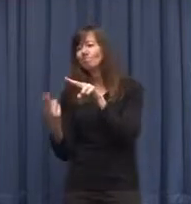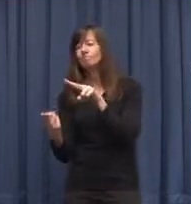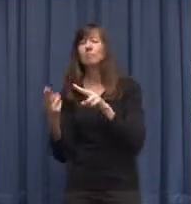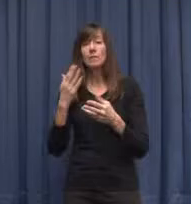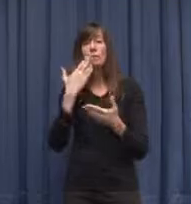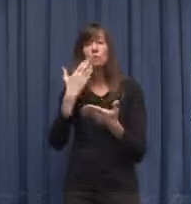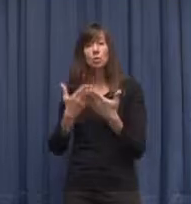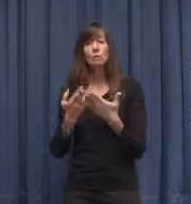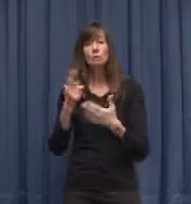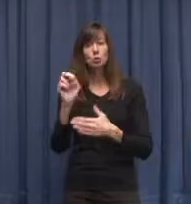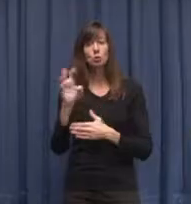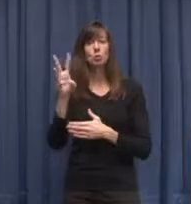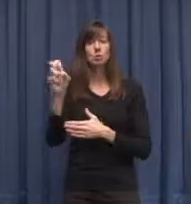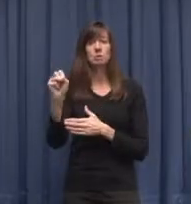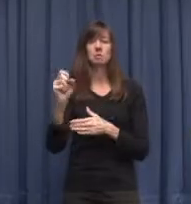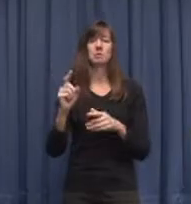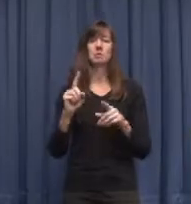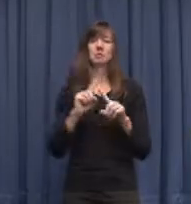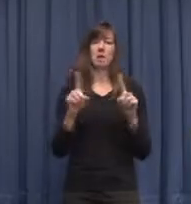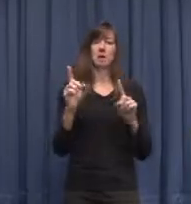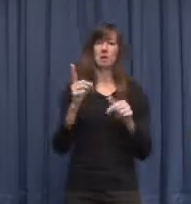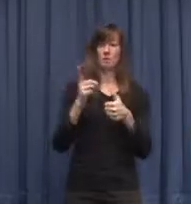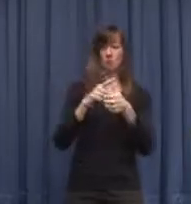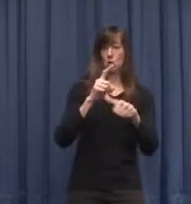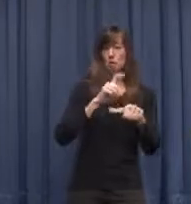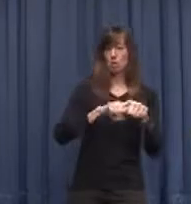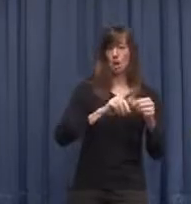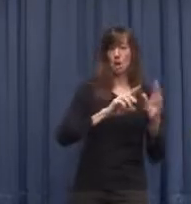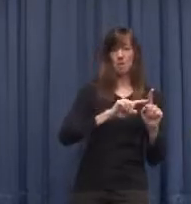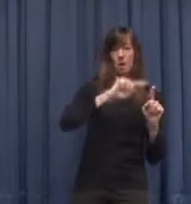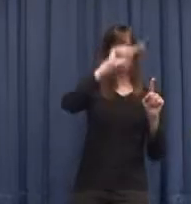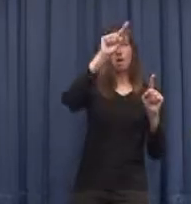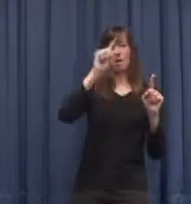this, as the total cases go up, as the